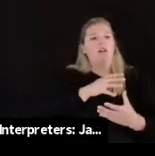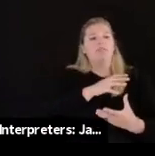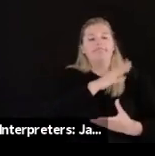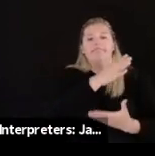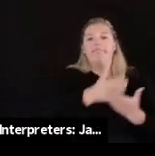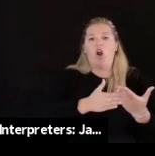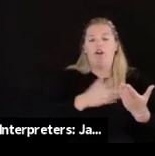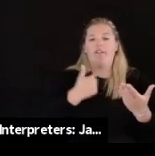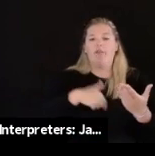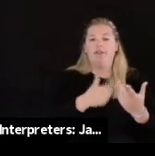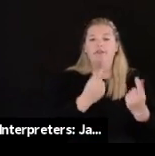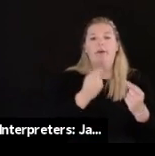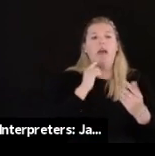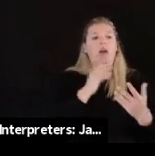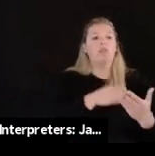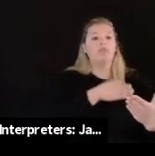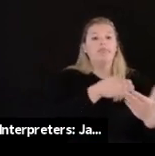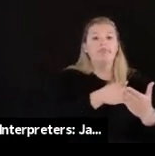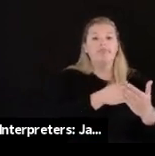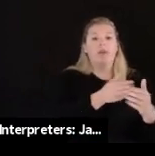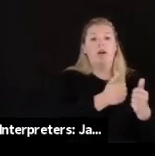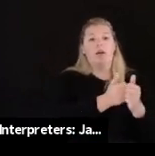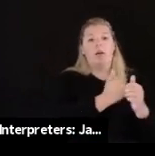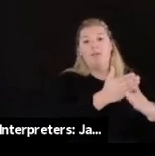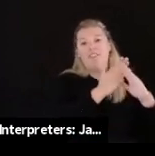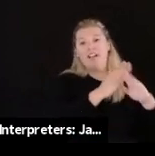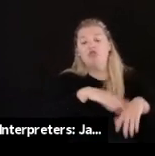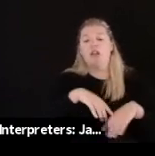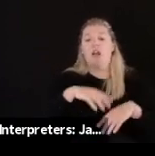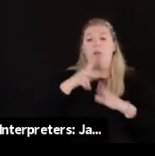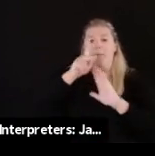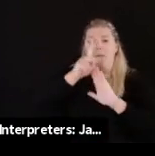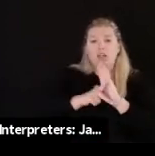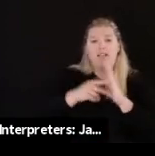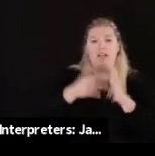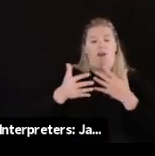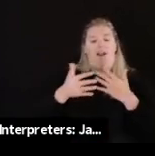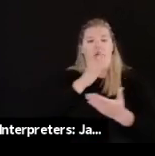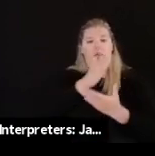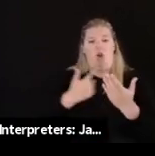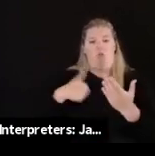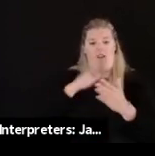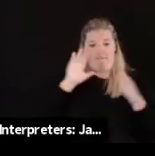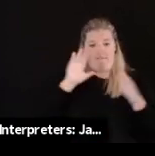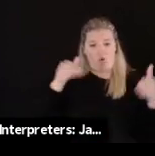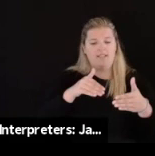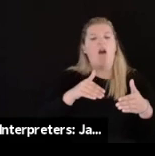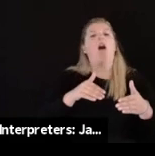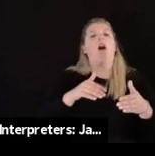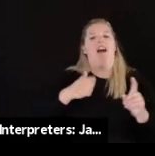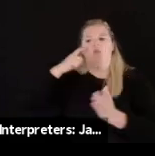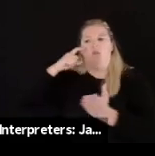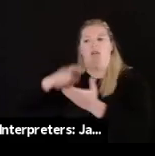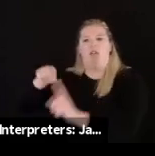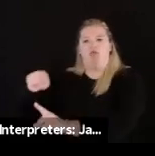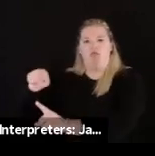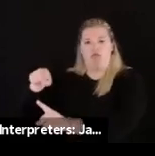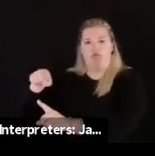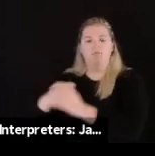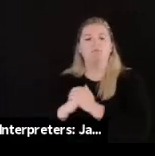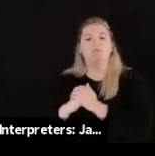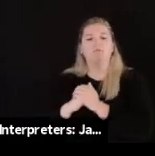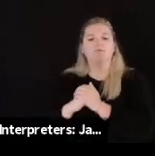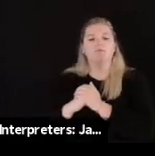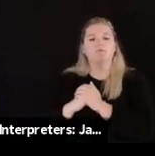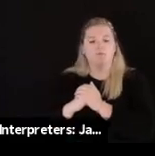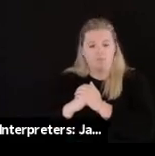prevention, whether it's in administration, whether it's in policy, there has to be an acknowledgement. So just as we have needed